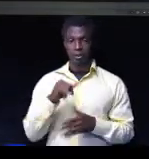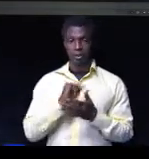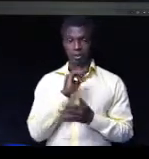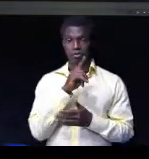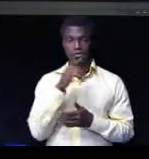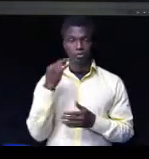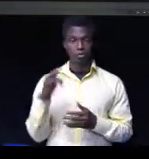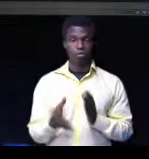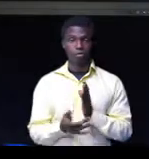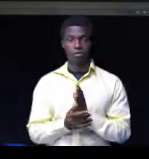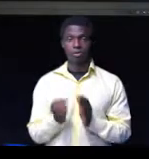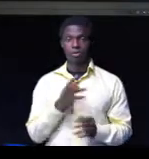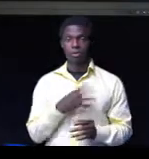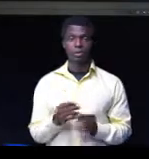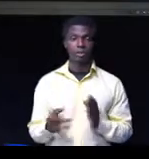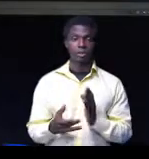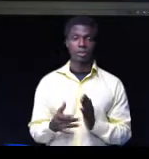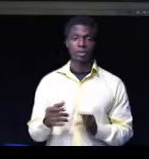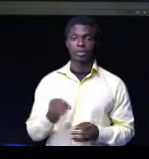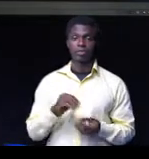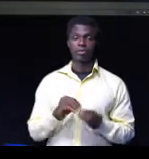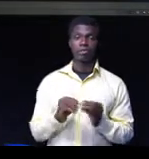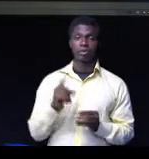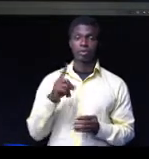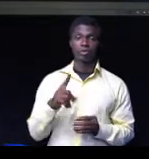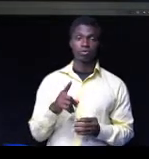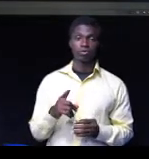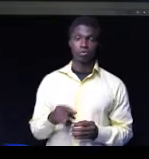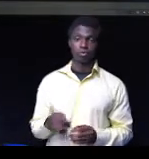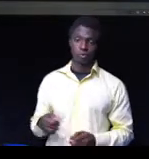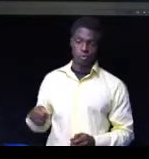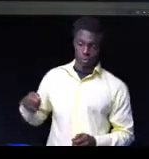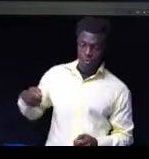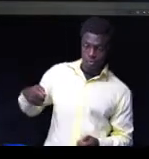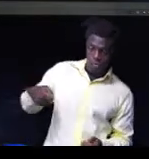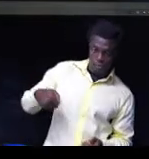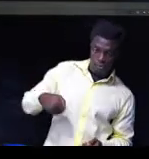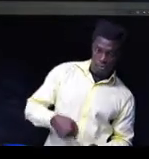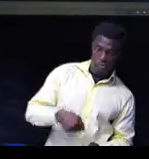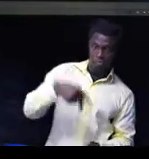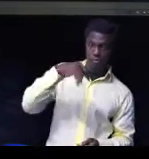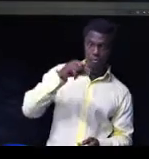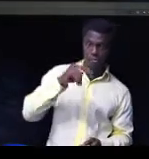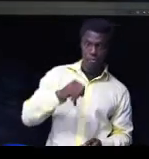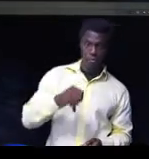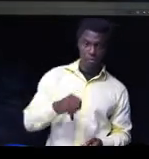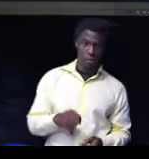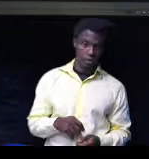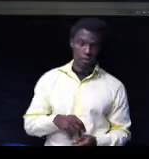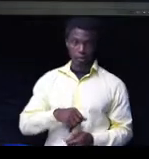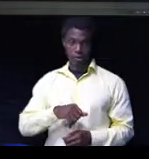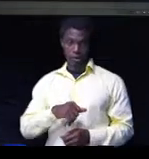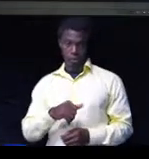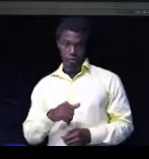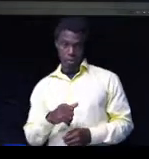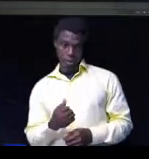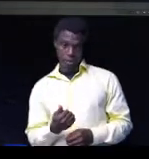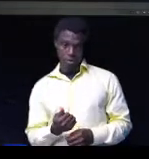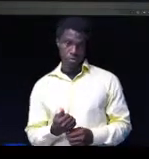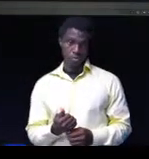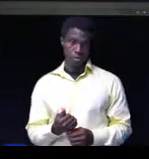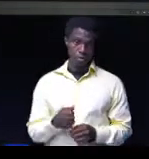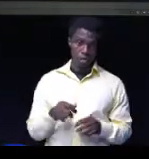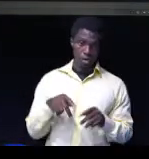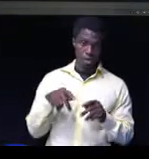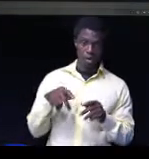skills and techniques. 2, pinning opponent down to the ground. You pin the opponent down